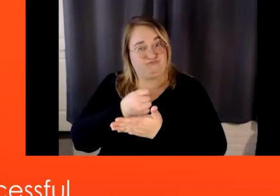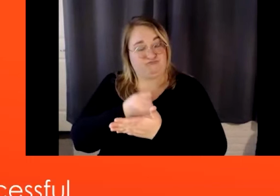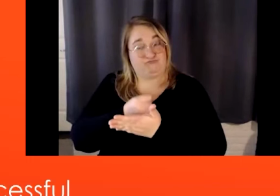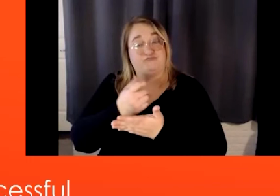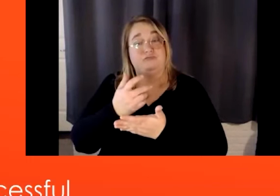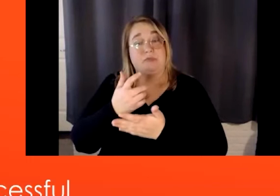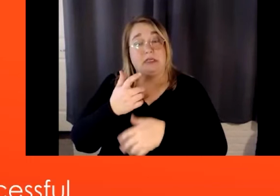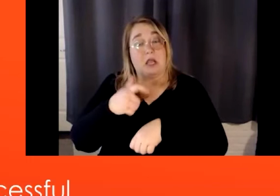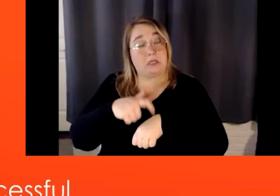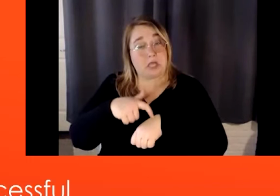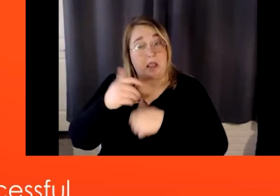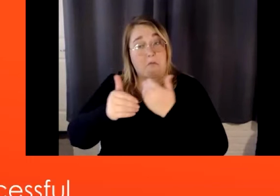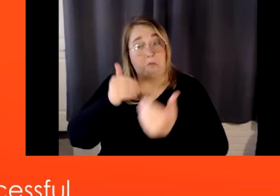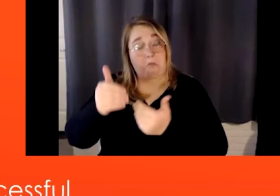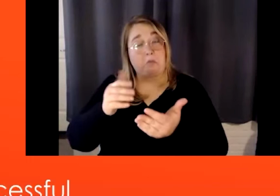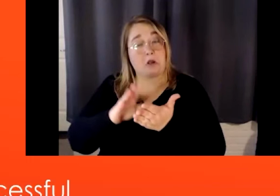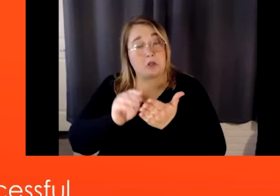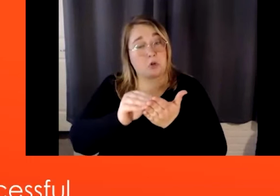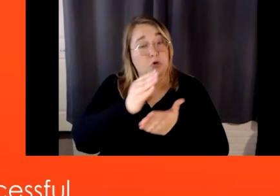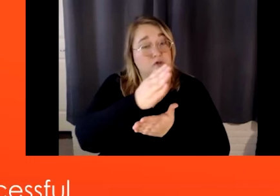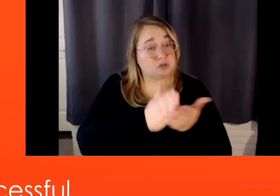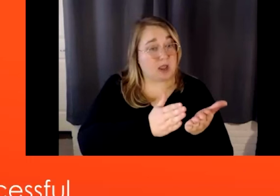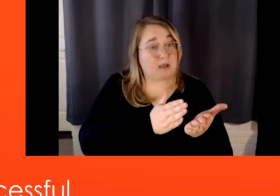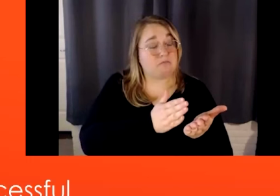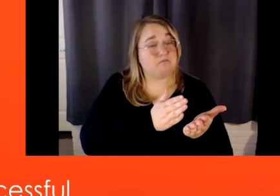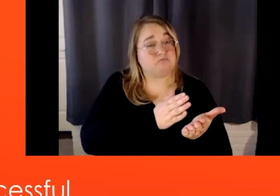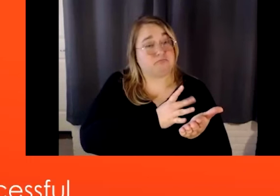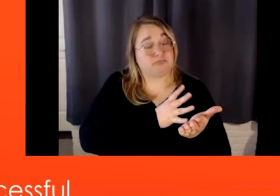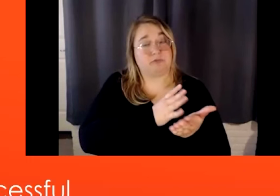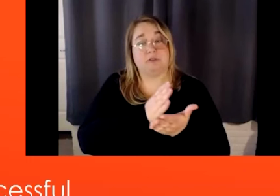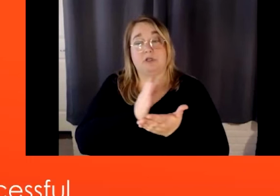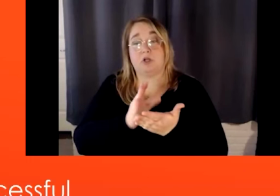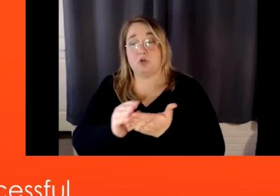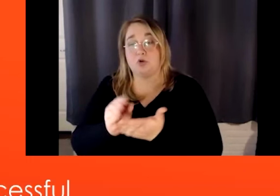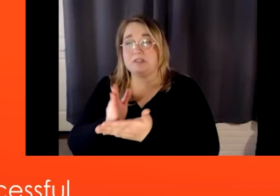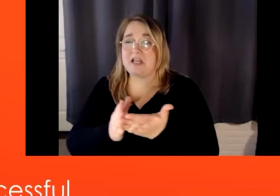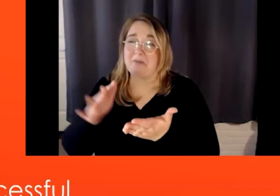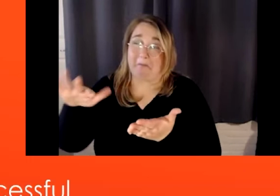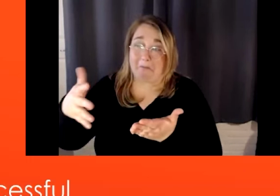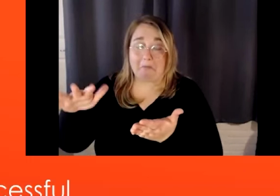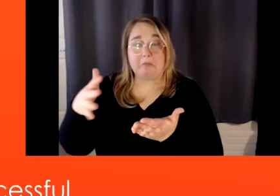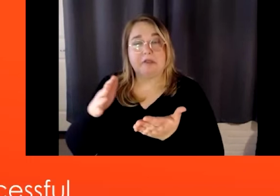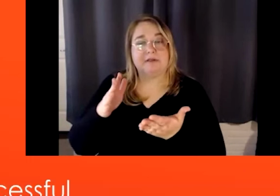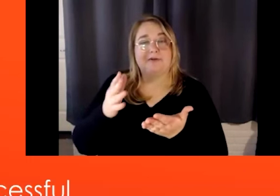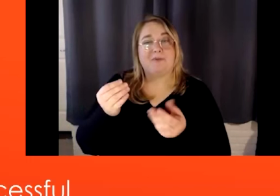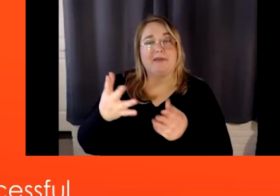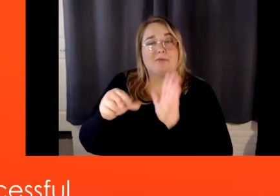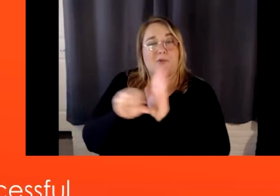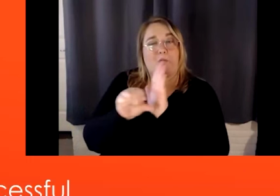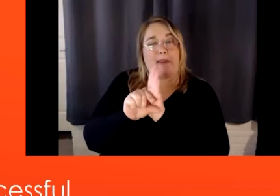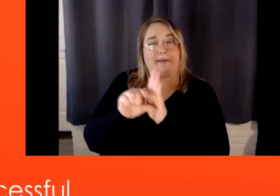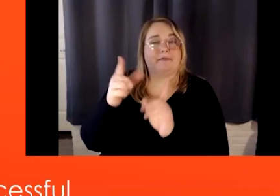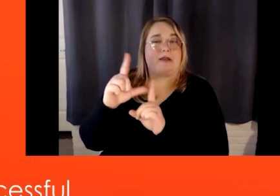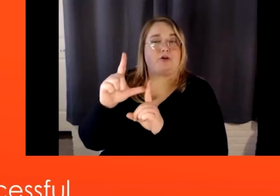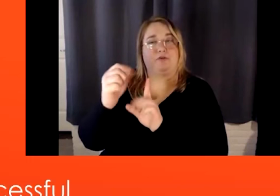learn better, and other things not so much. And then we give them a letter grade for that. Now, one of the